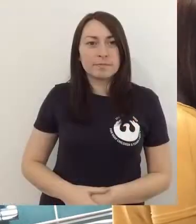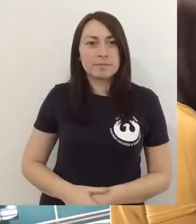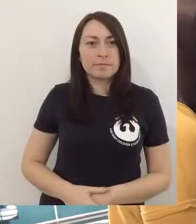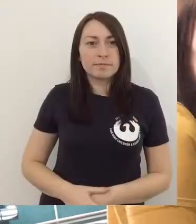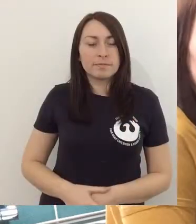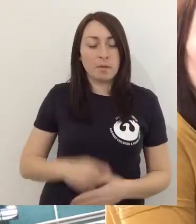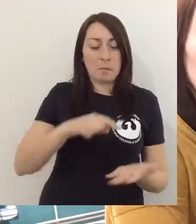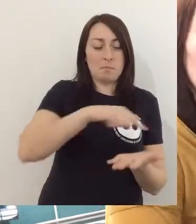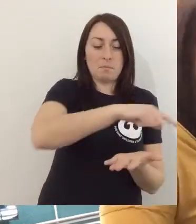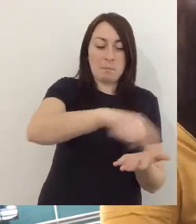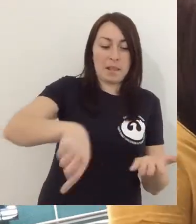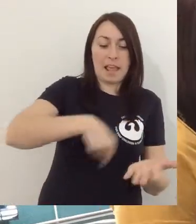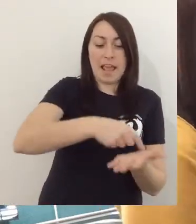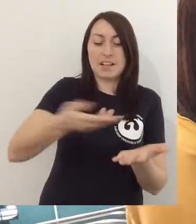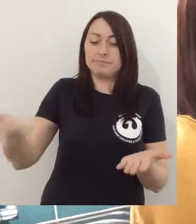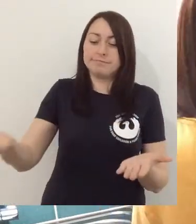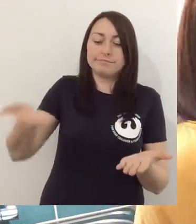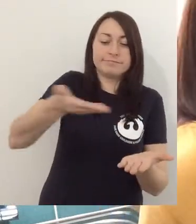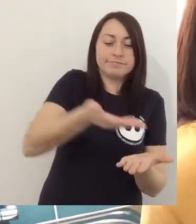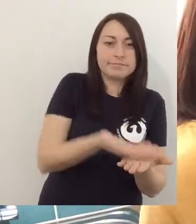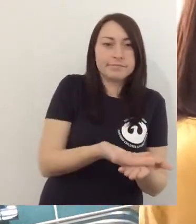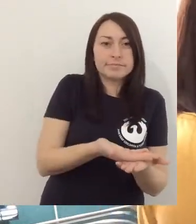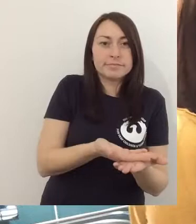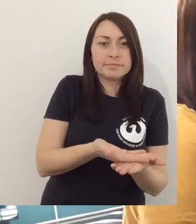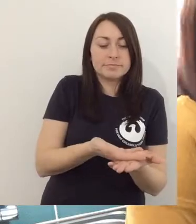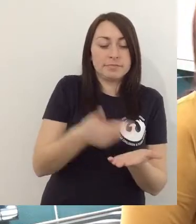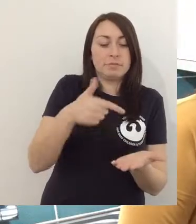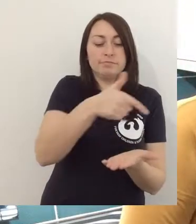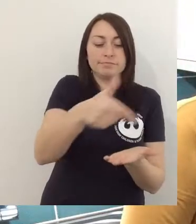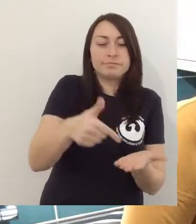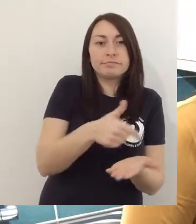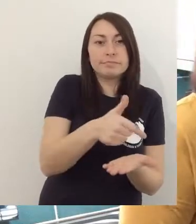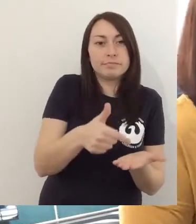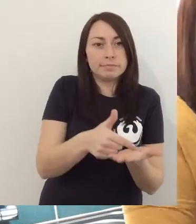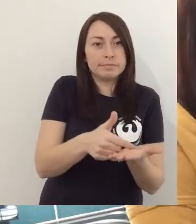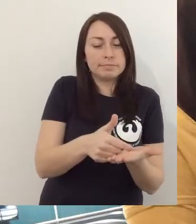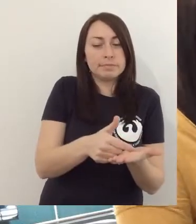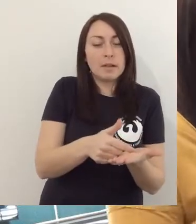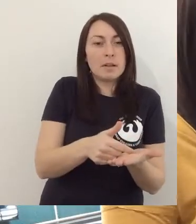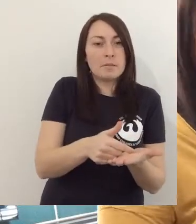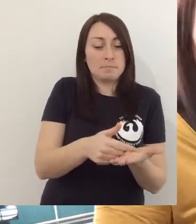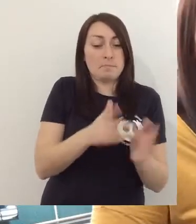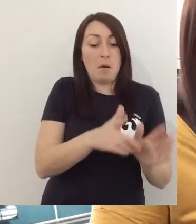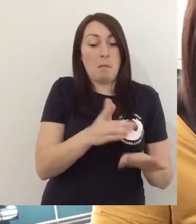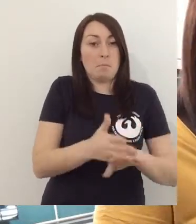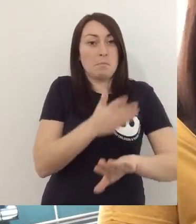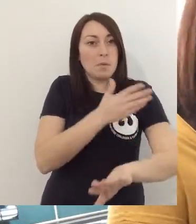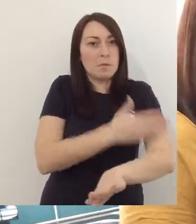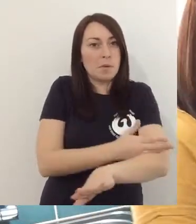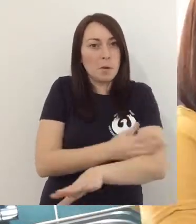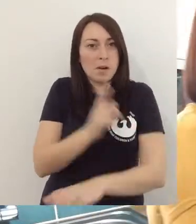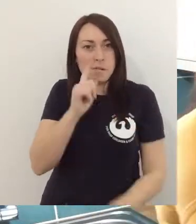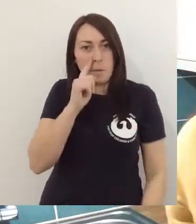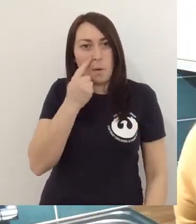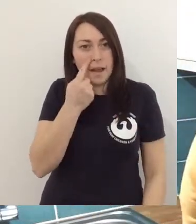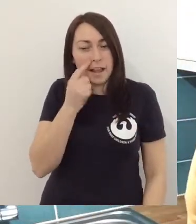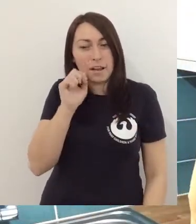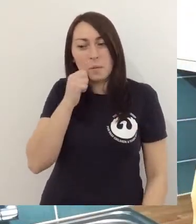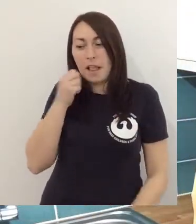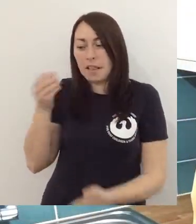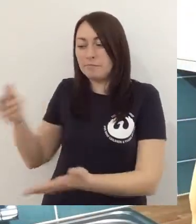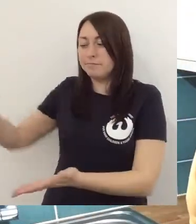So I've just gently popped that on my plate there. While I'm decorating it, I'm going to pop a little extra oil into my